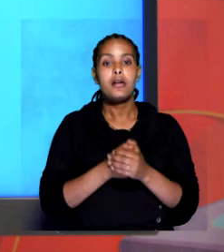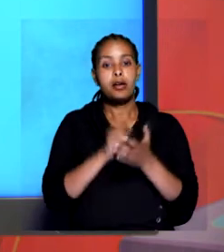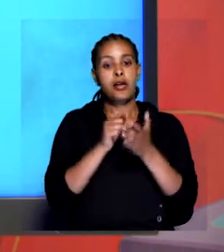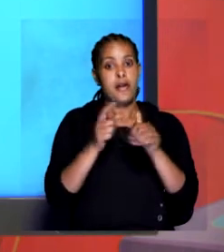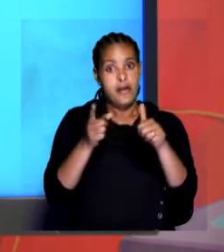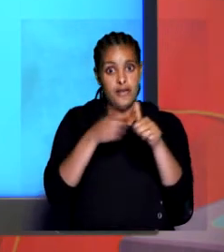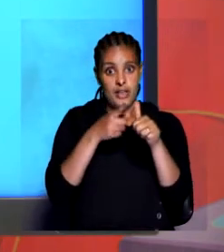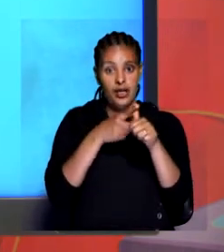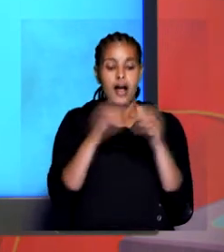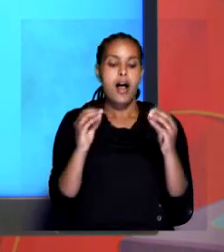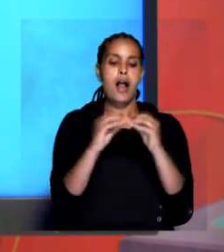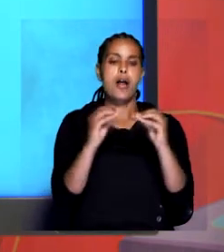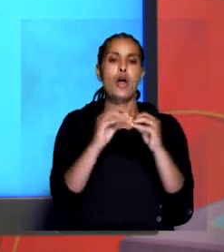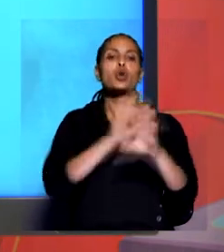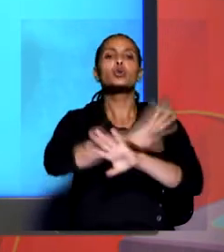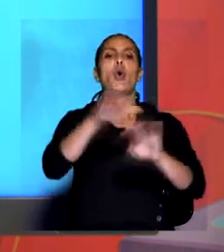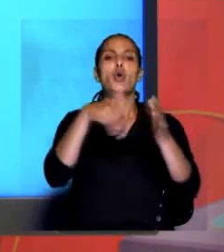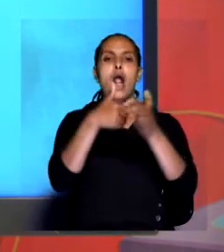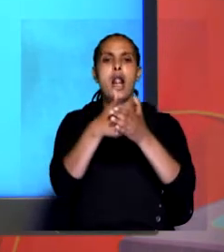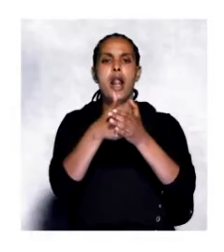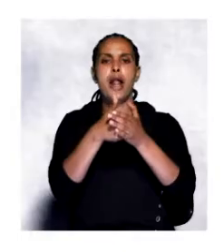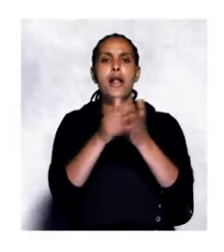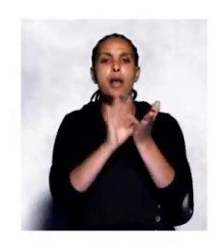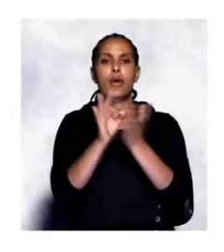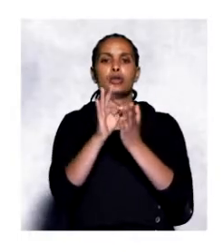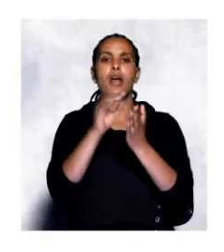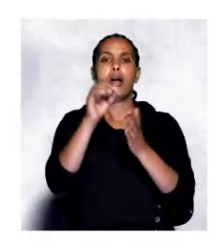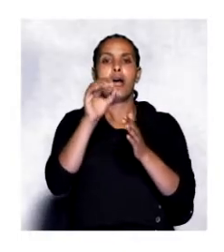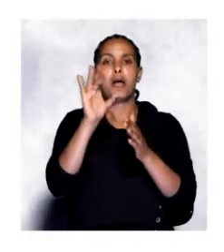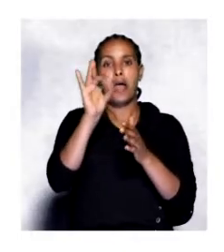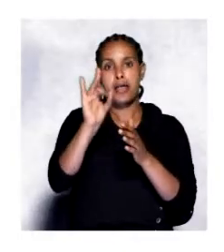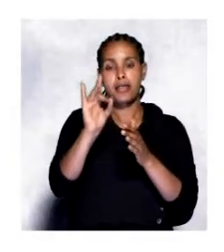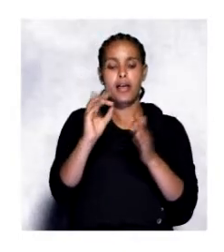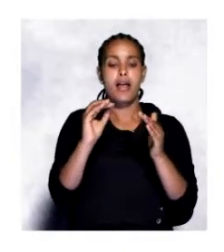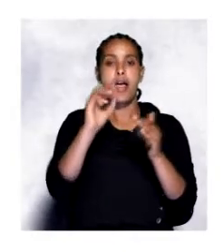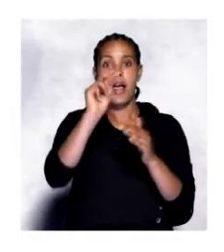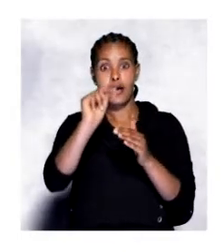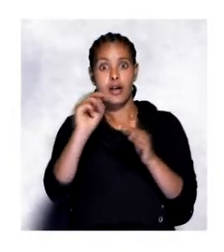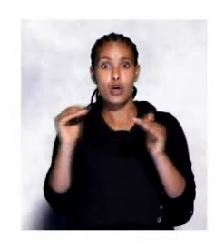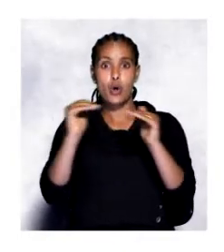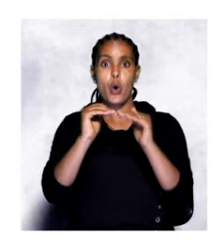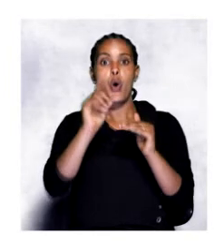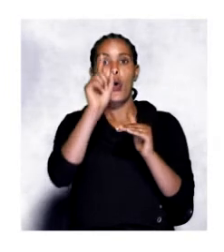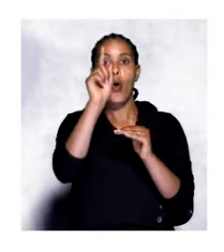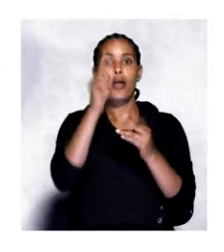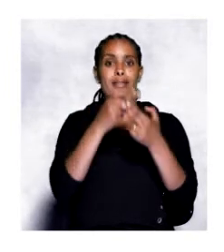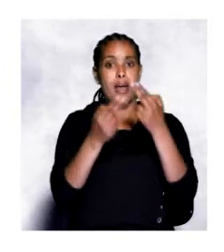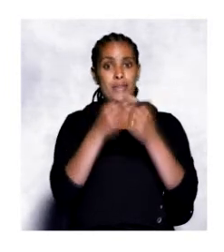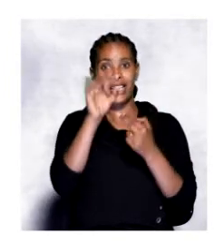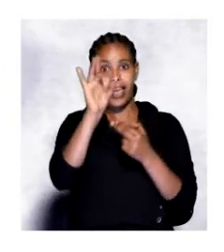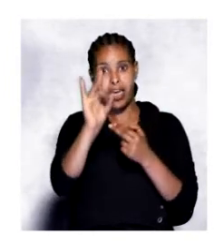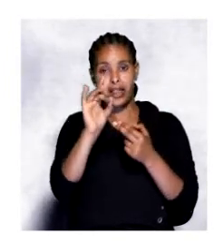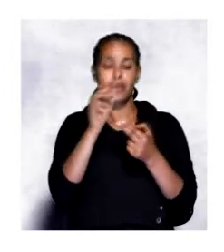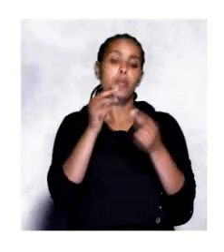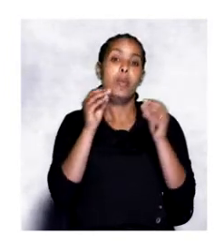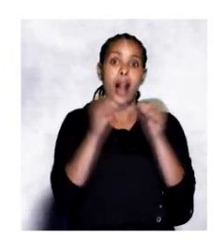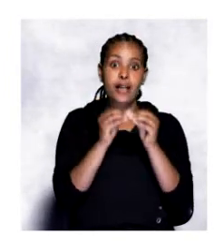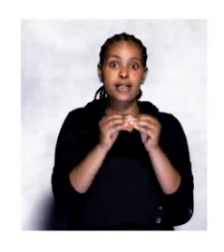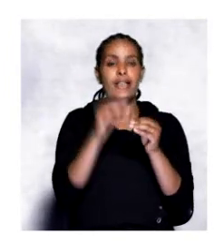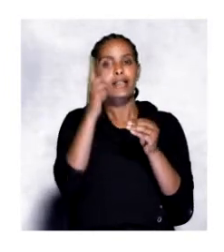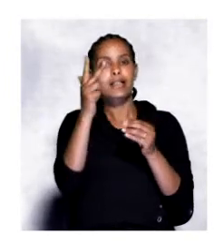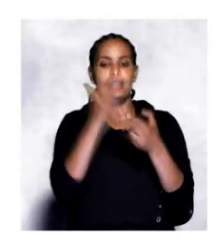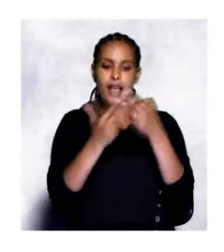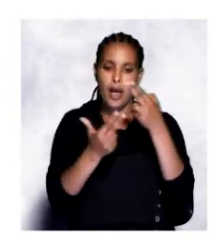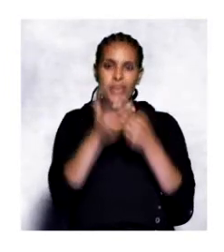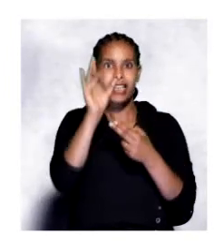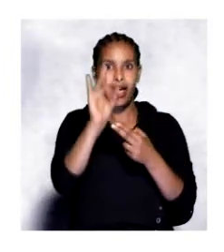First, calculate total number of 8 electrons. N equal 1 times 8 is 8 plus 3